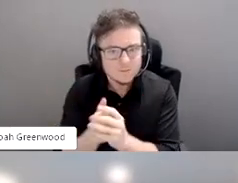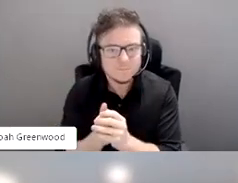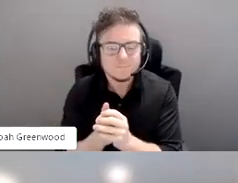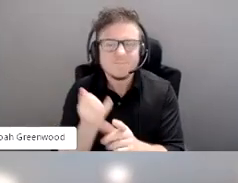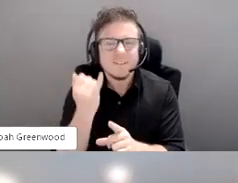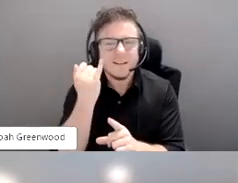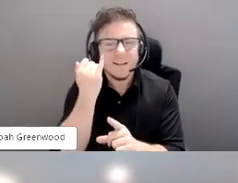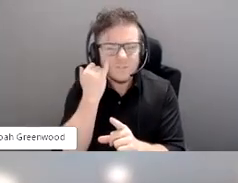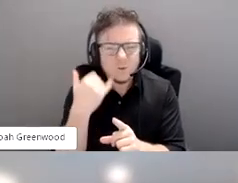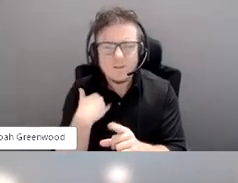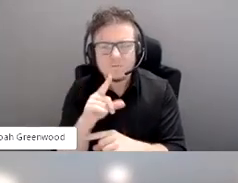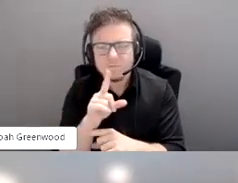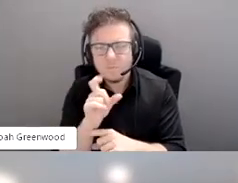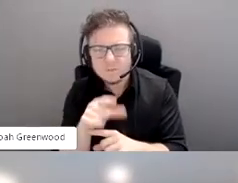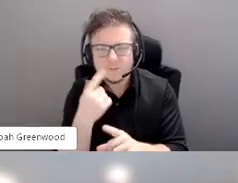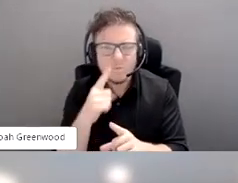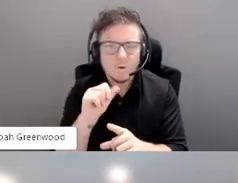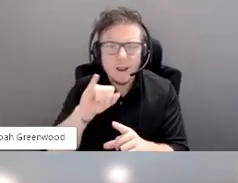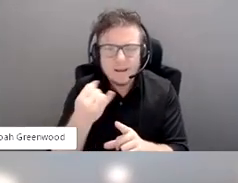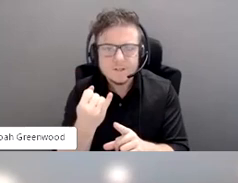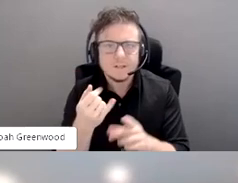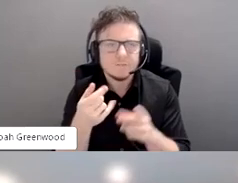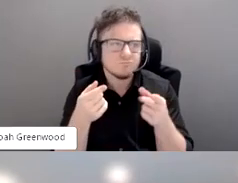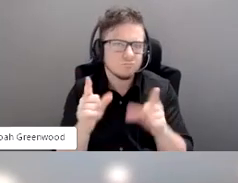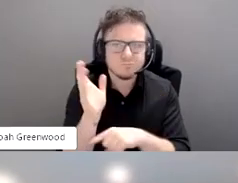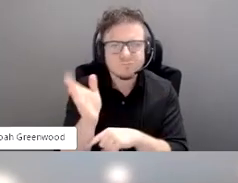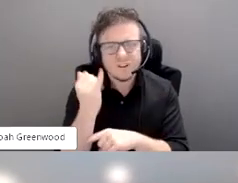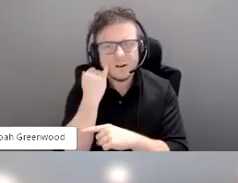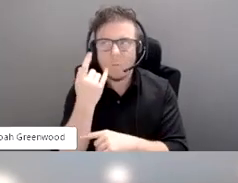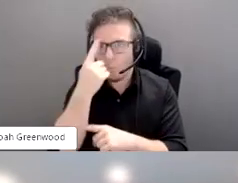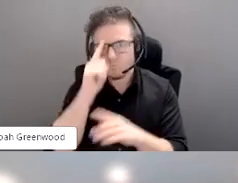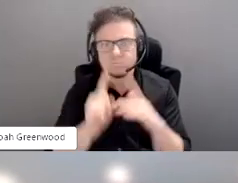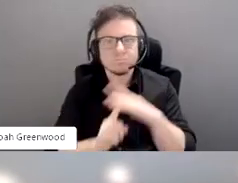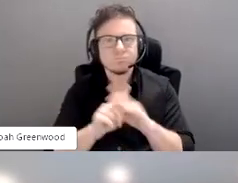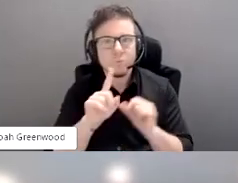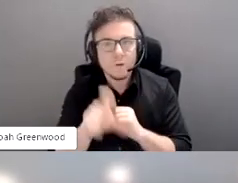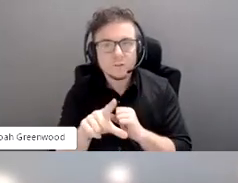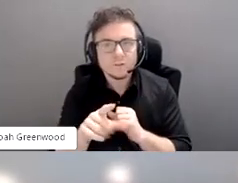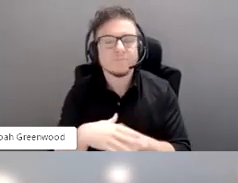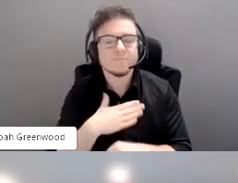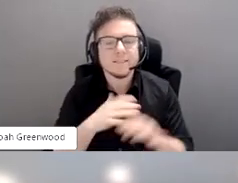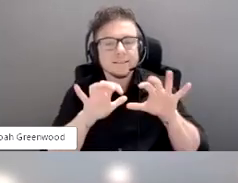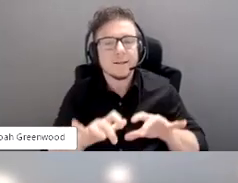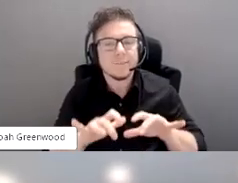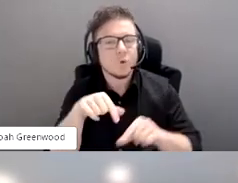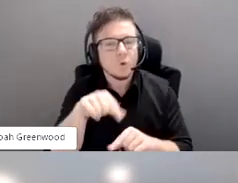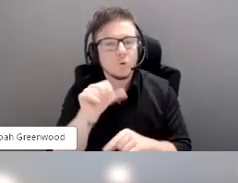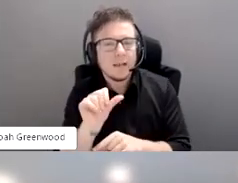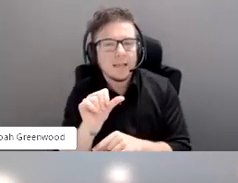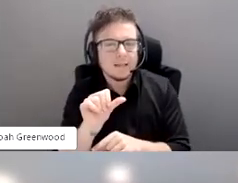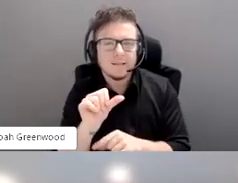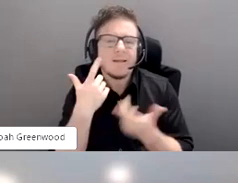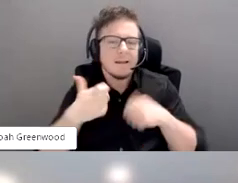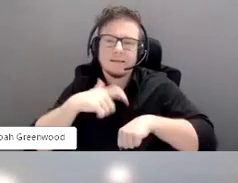presentation for AJ during his session, if there's something that comes up, please post it in the Q&A box, and you can do that at any time, and